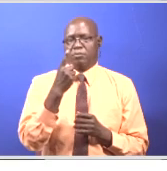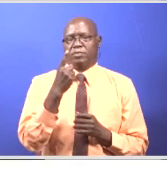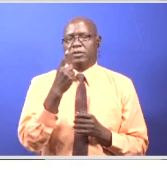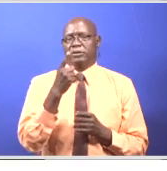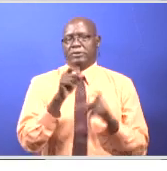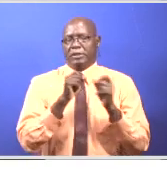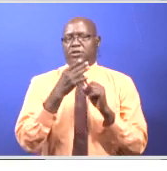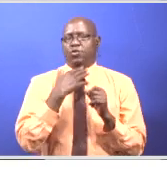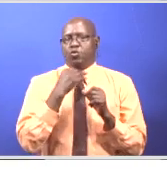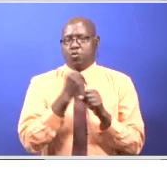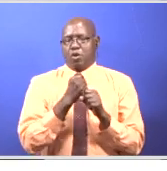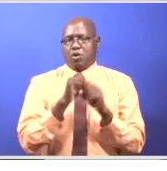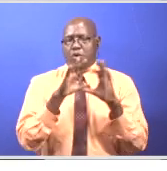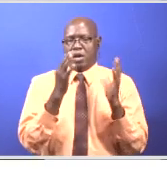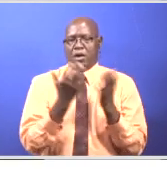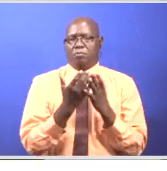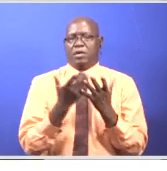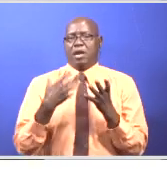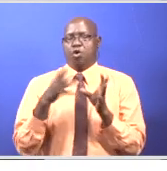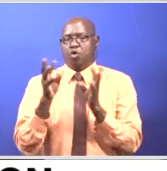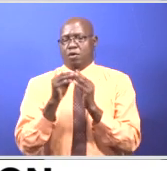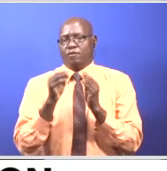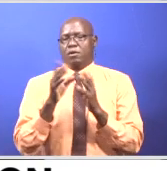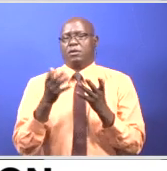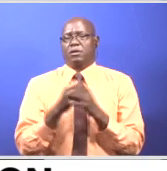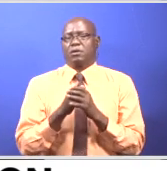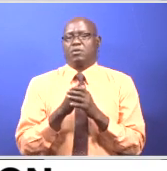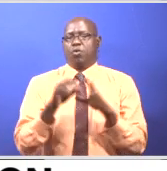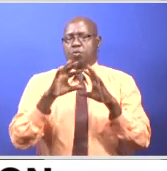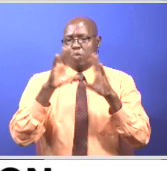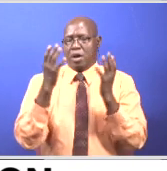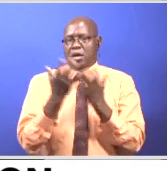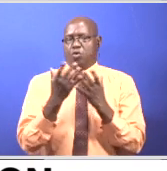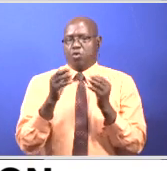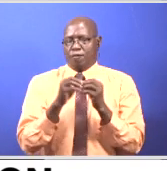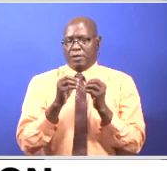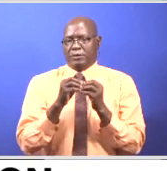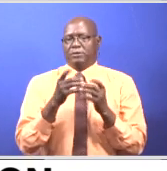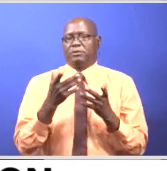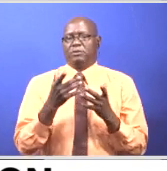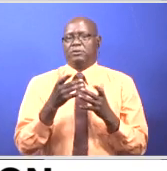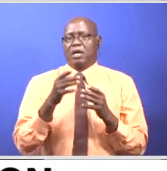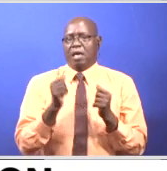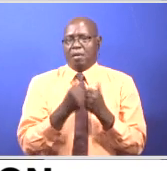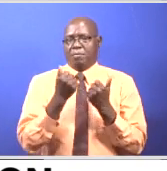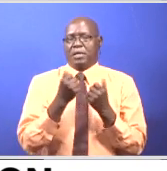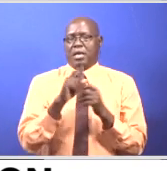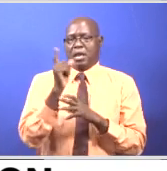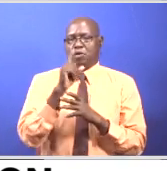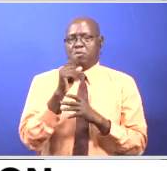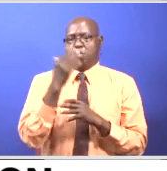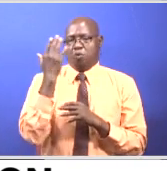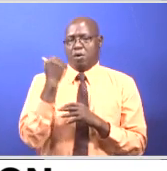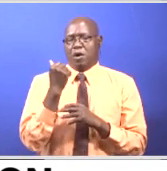Now, a Pan-African Conference on Women's Rights in Christian Communities is happening in Nairobi in efforts to challenge the narrative as to why religion has